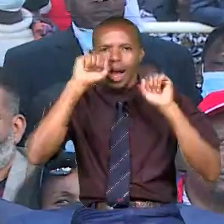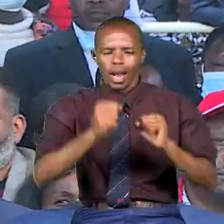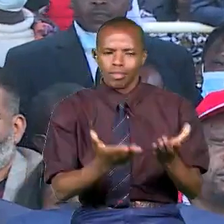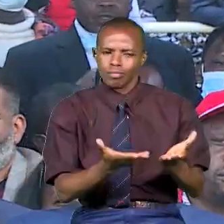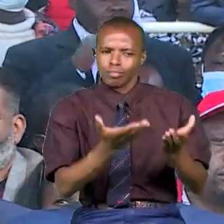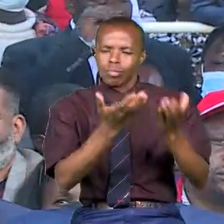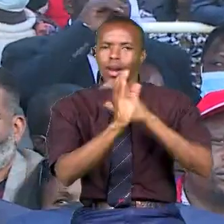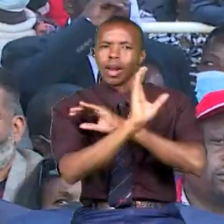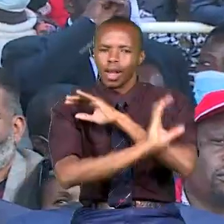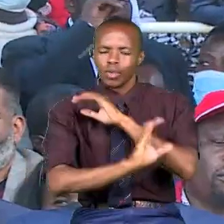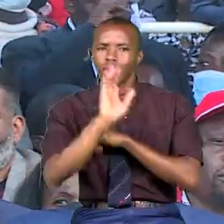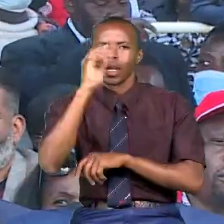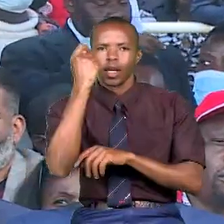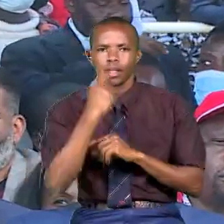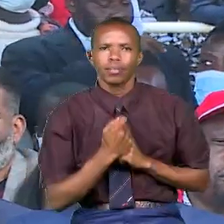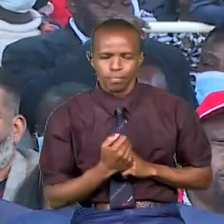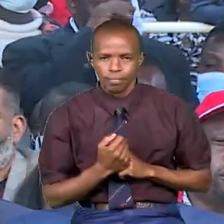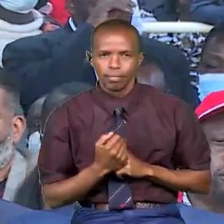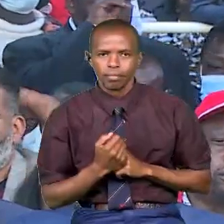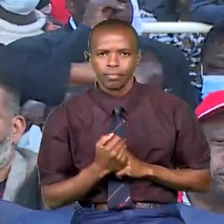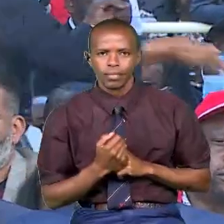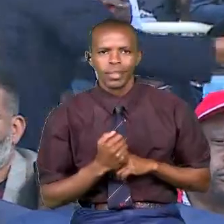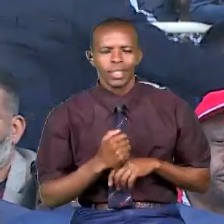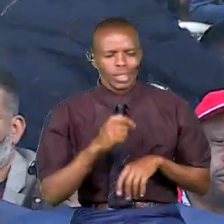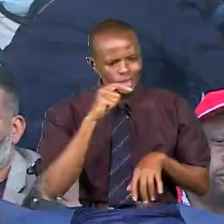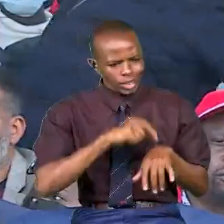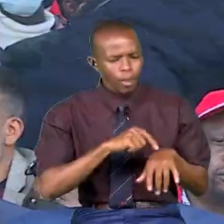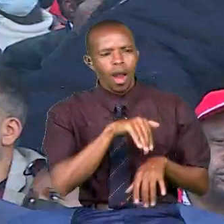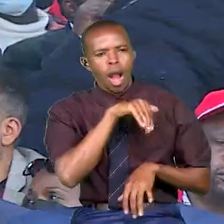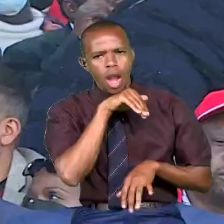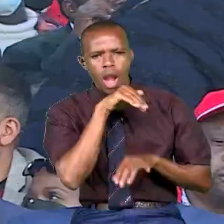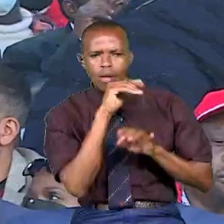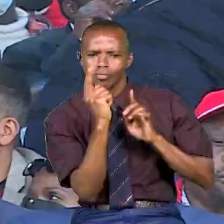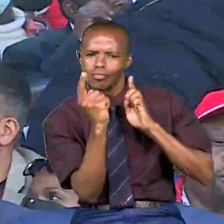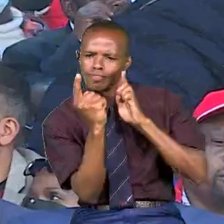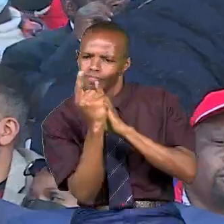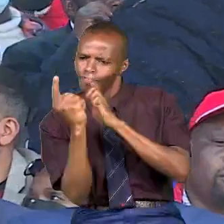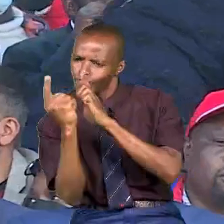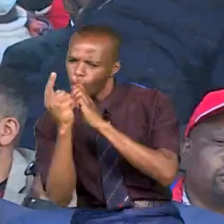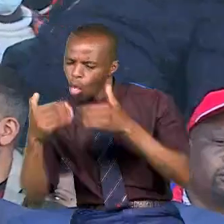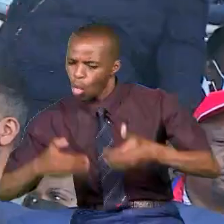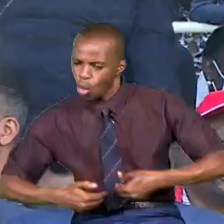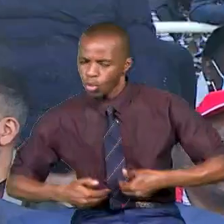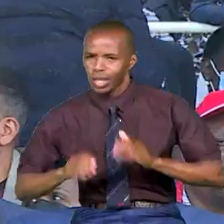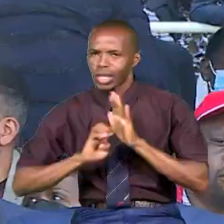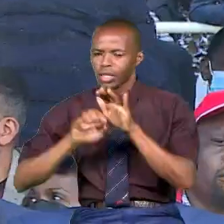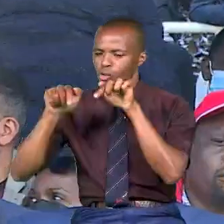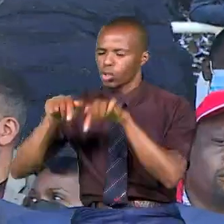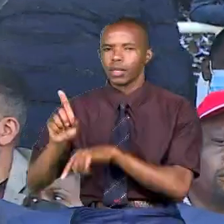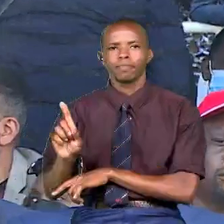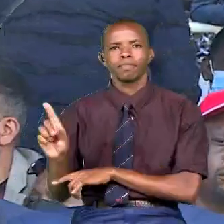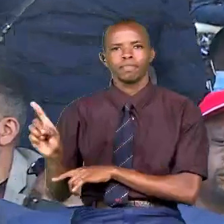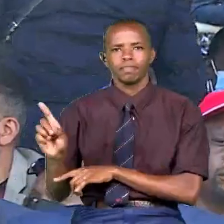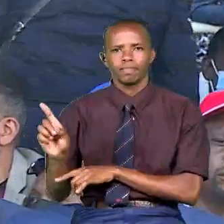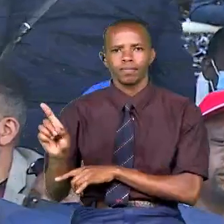today. Every time we see many young people, like the young people I see in front of me, and the young